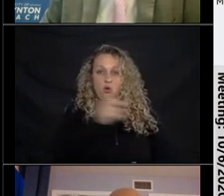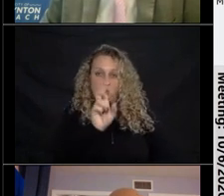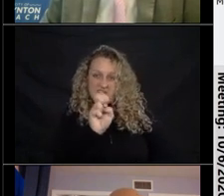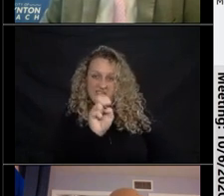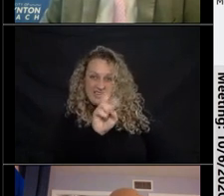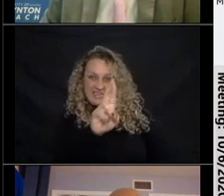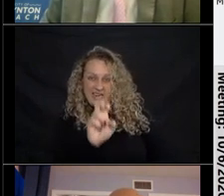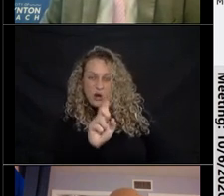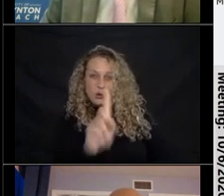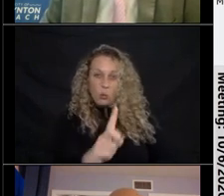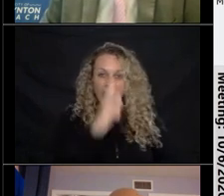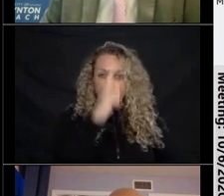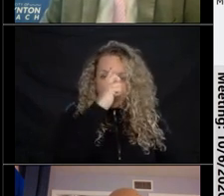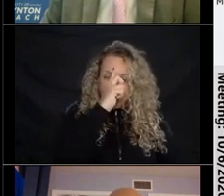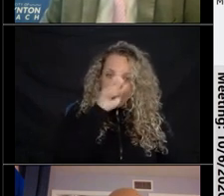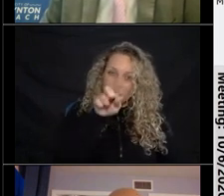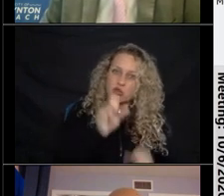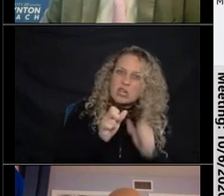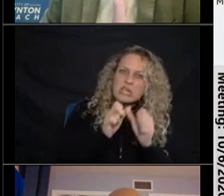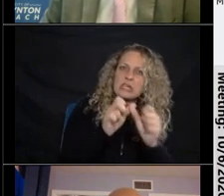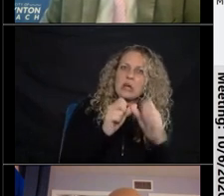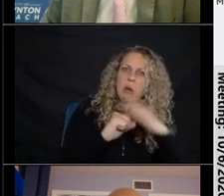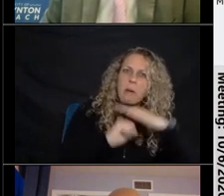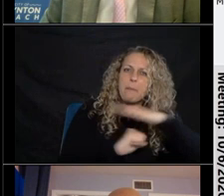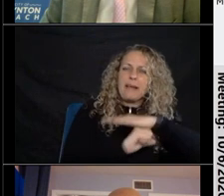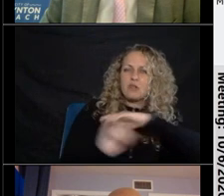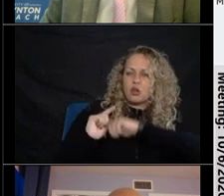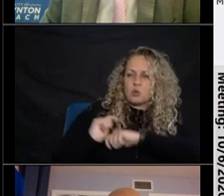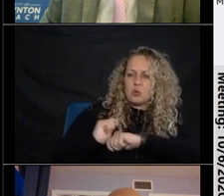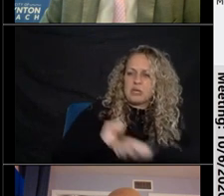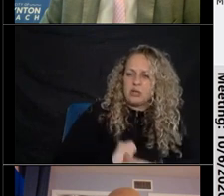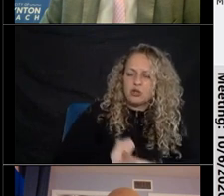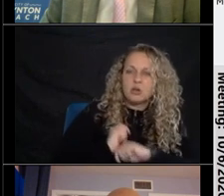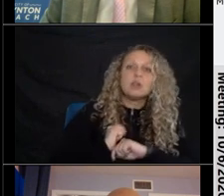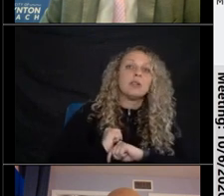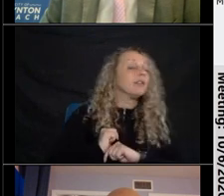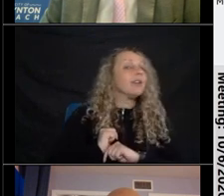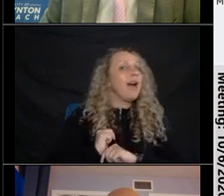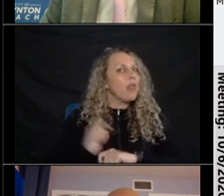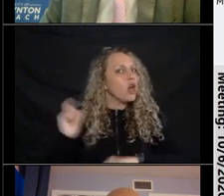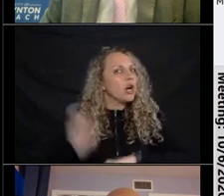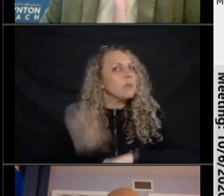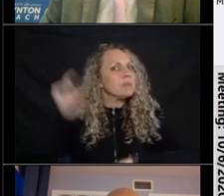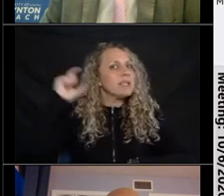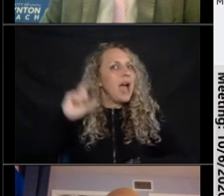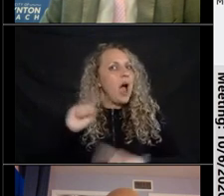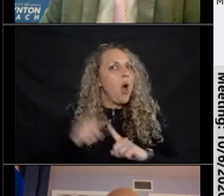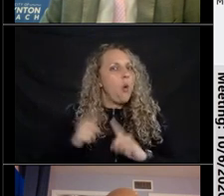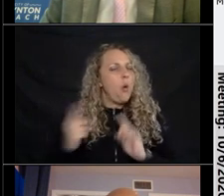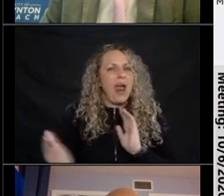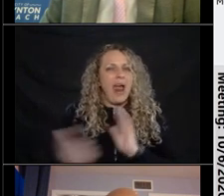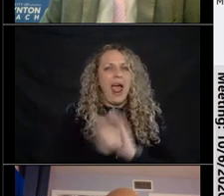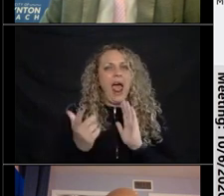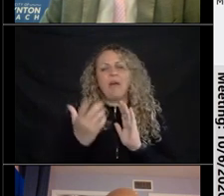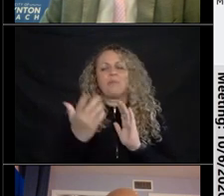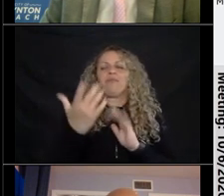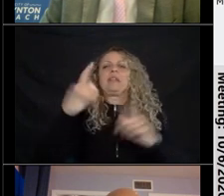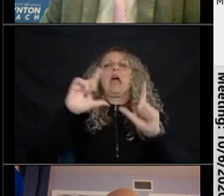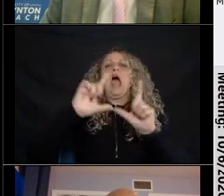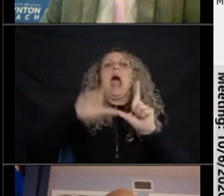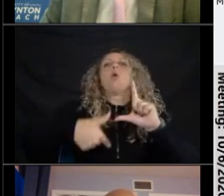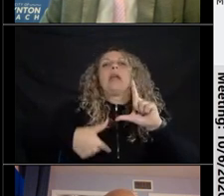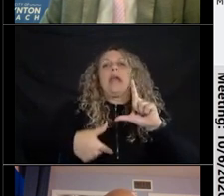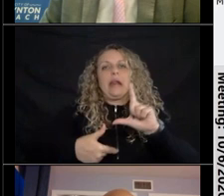that it should continue based on tradition, there comes a time when outdated traditions need